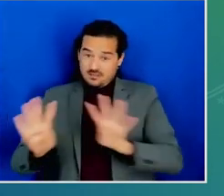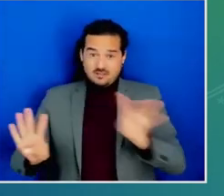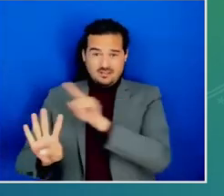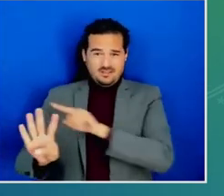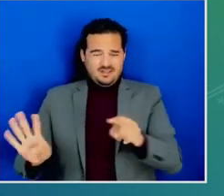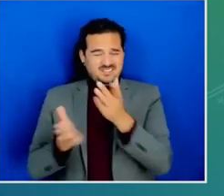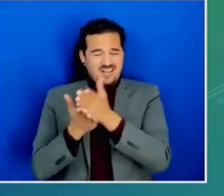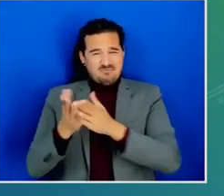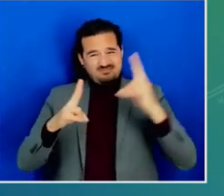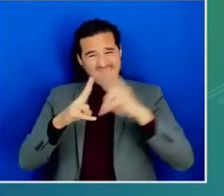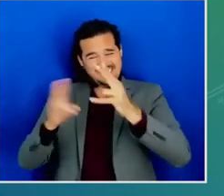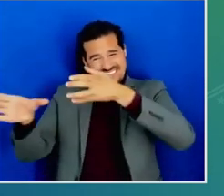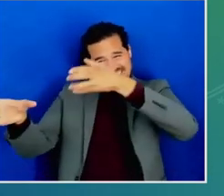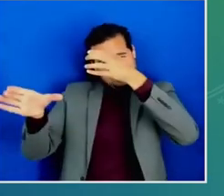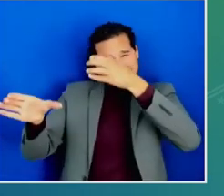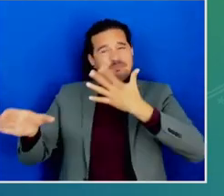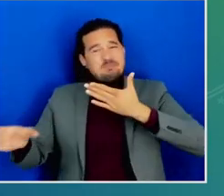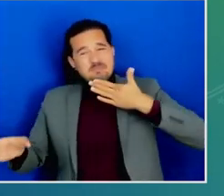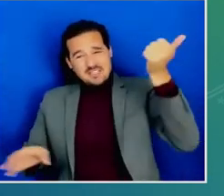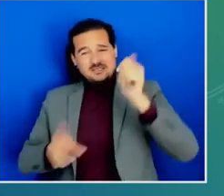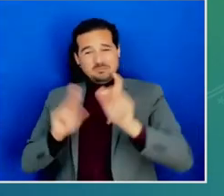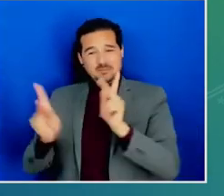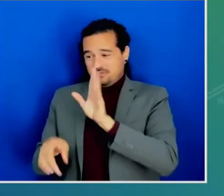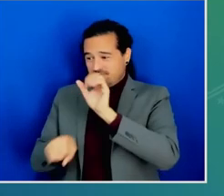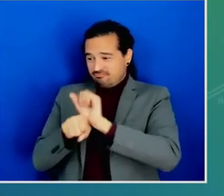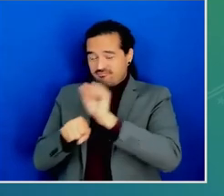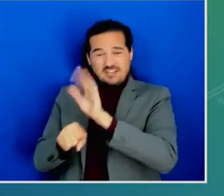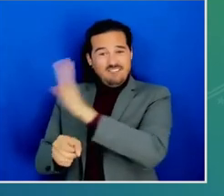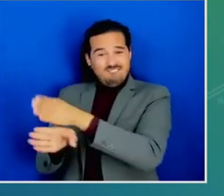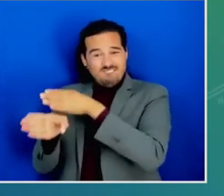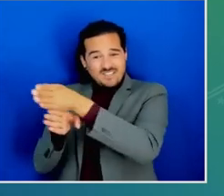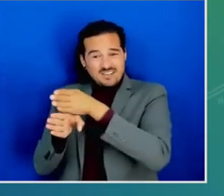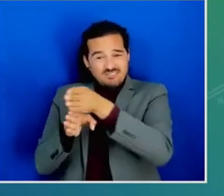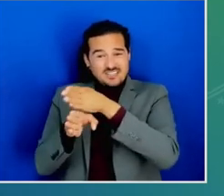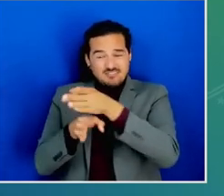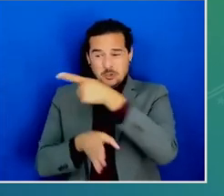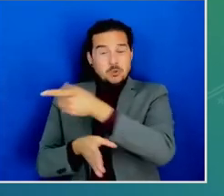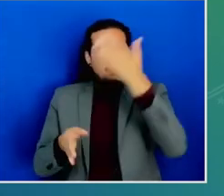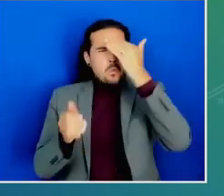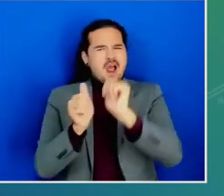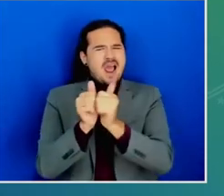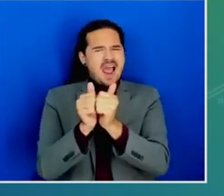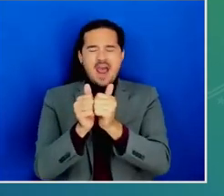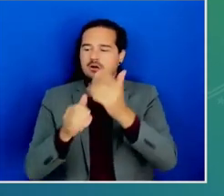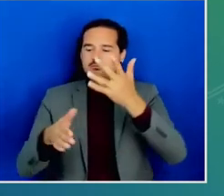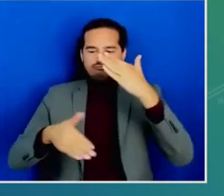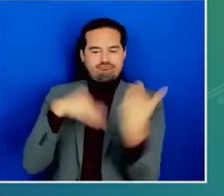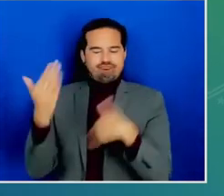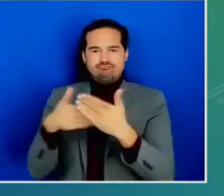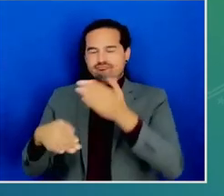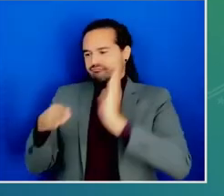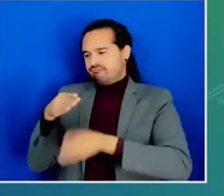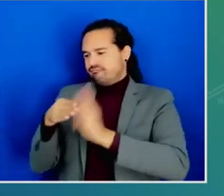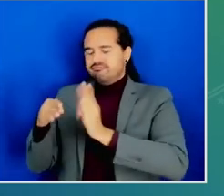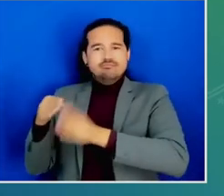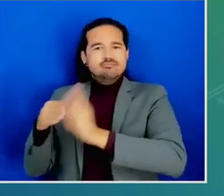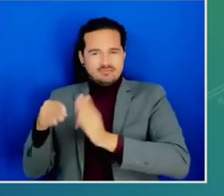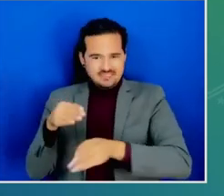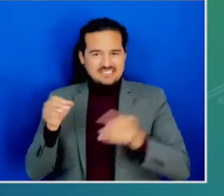have experience mastering the most effective ways to get things done when it comes to climate change.